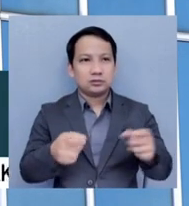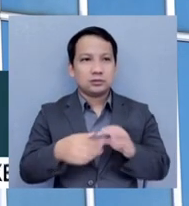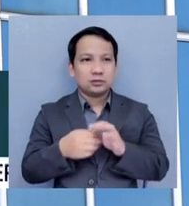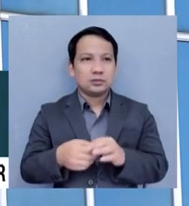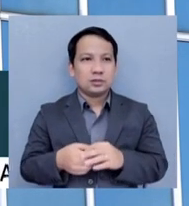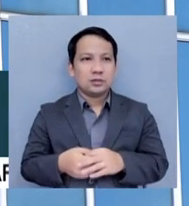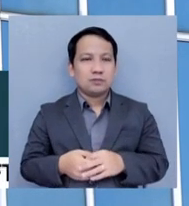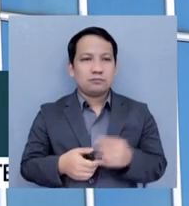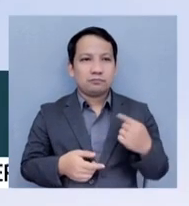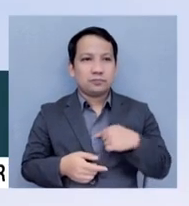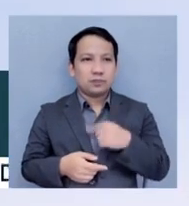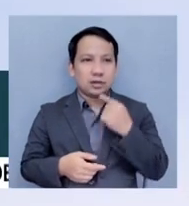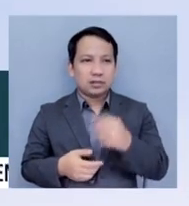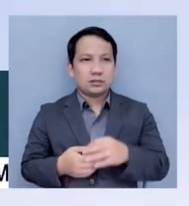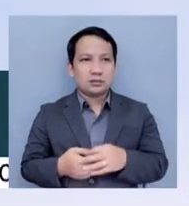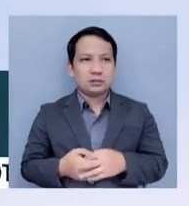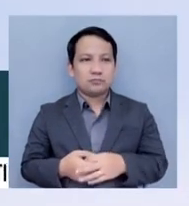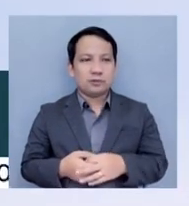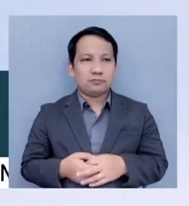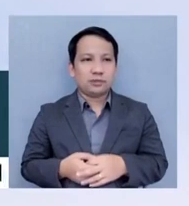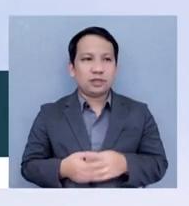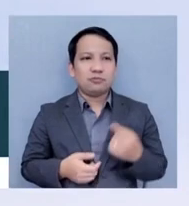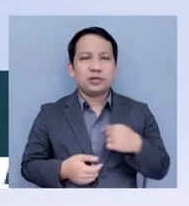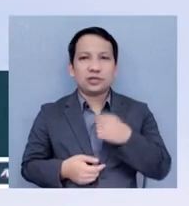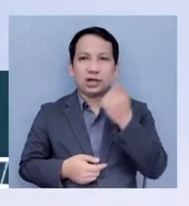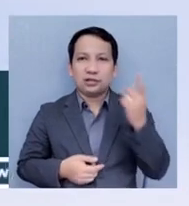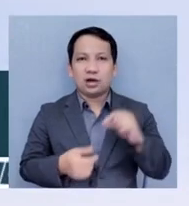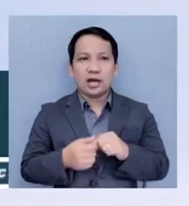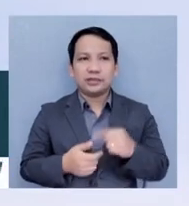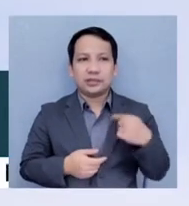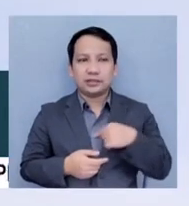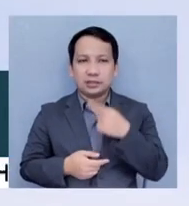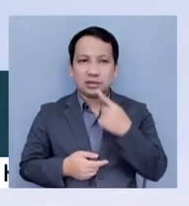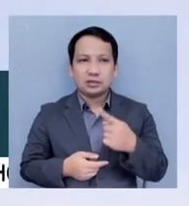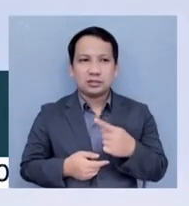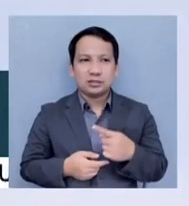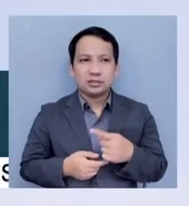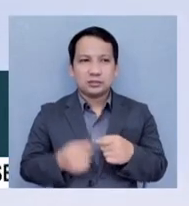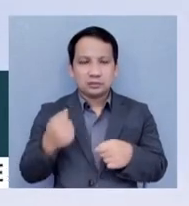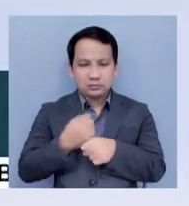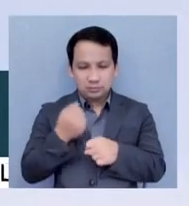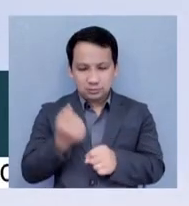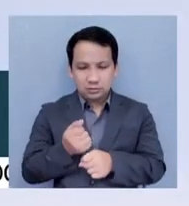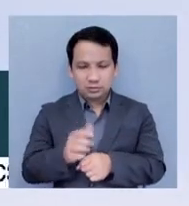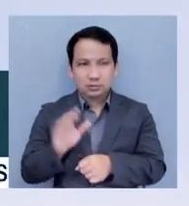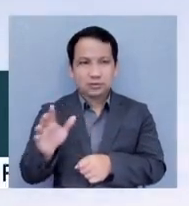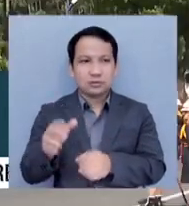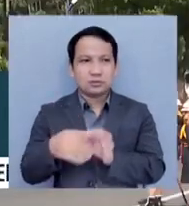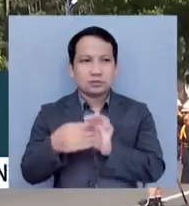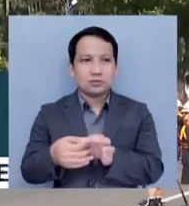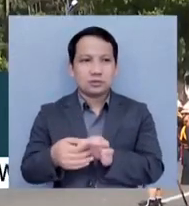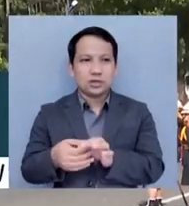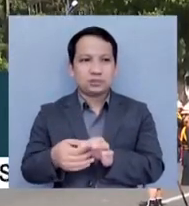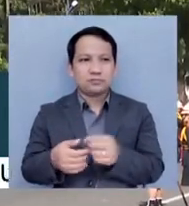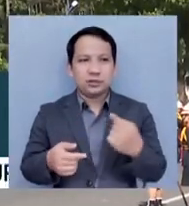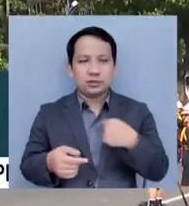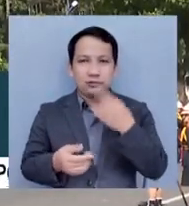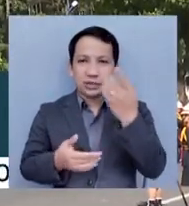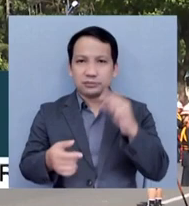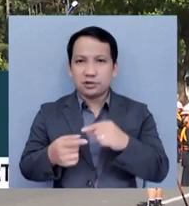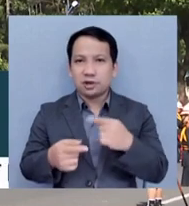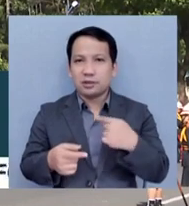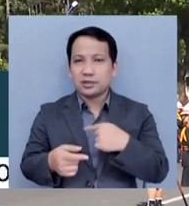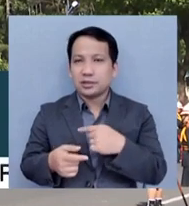drugs. It was PDEA then. PDEA was created also to take care of the illegal drugs